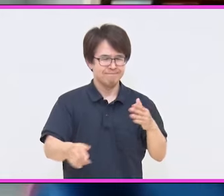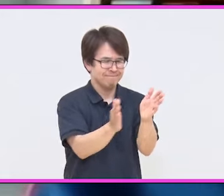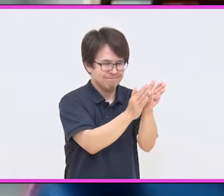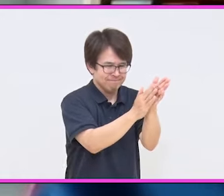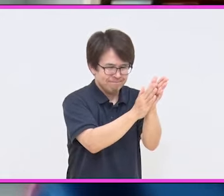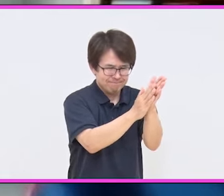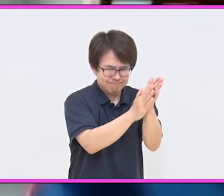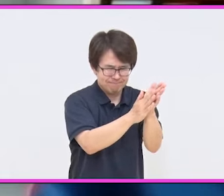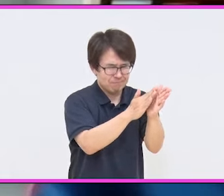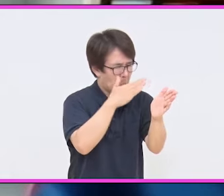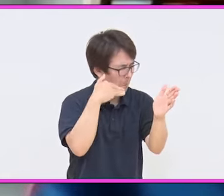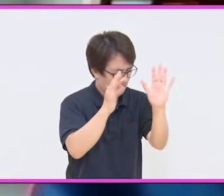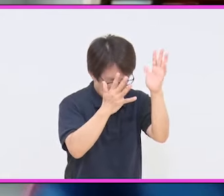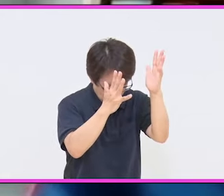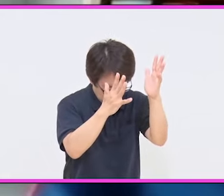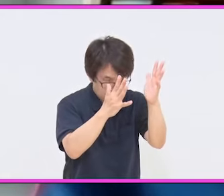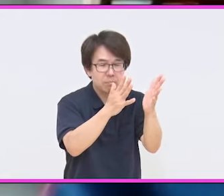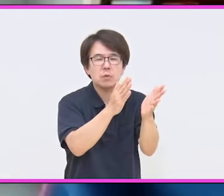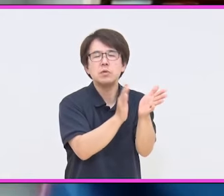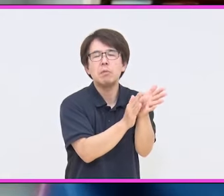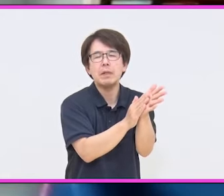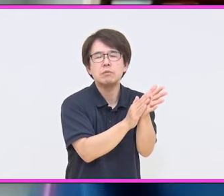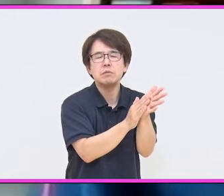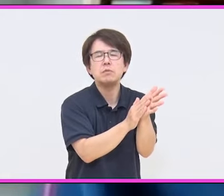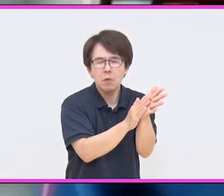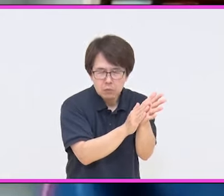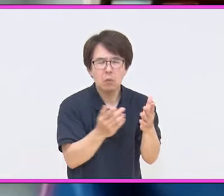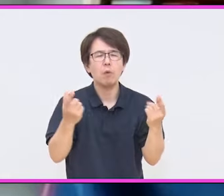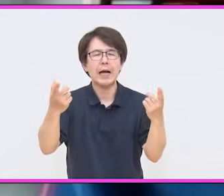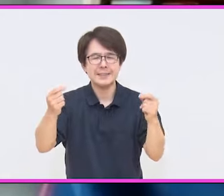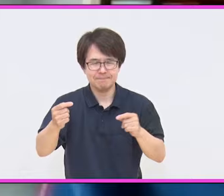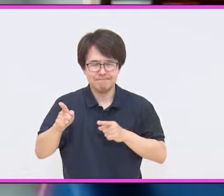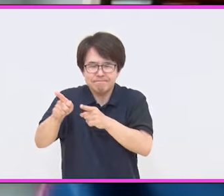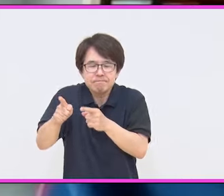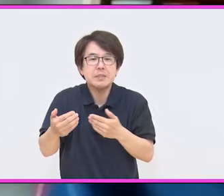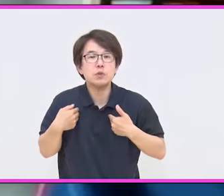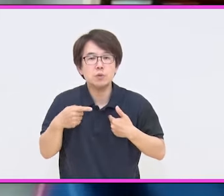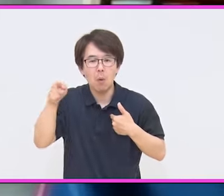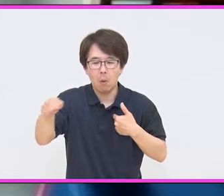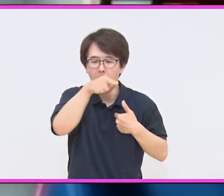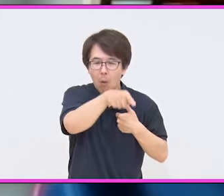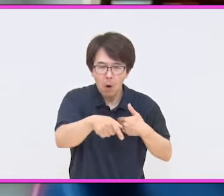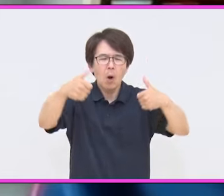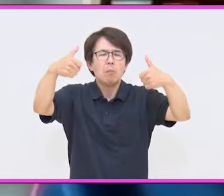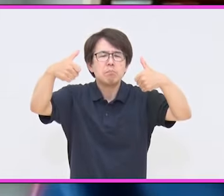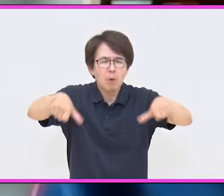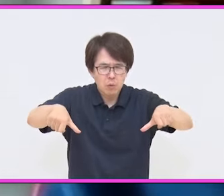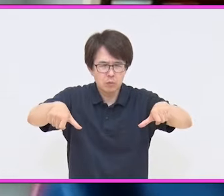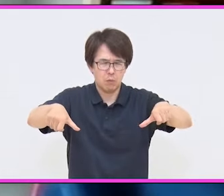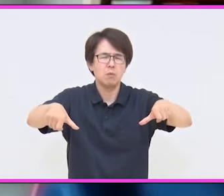done, you've performed well. You need both sides of it to be equal, I think. That's